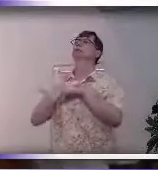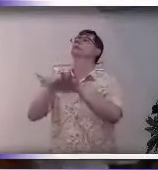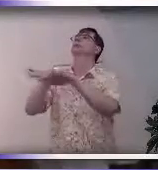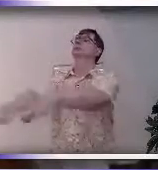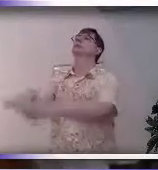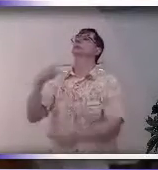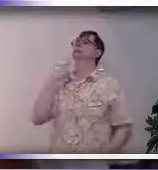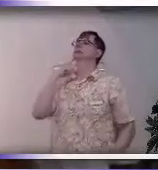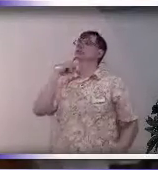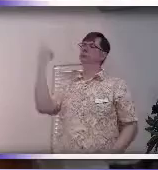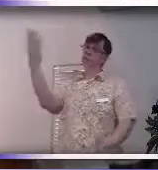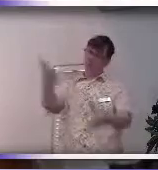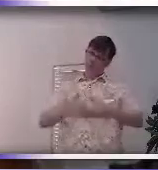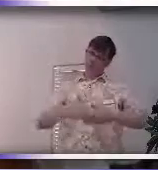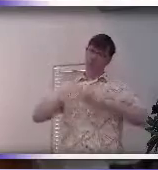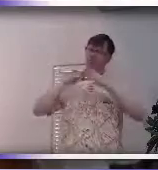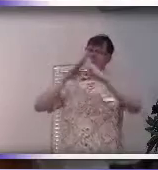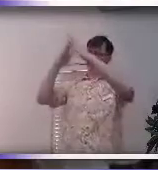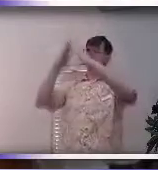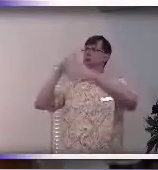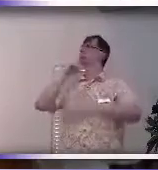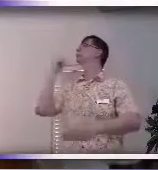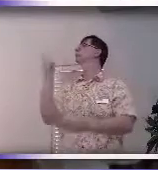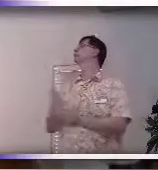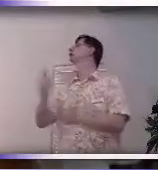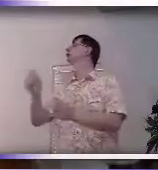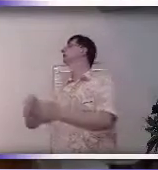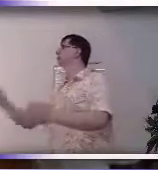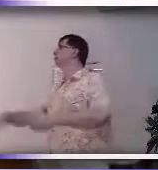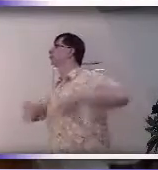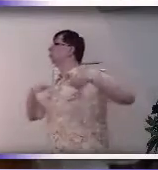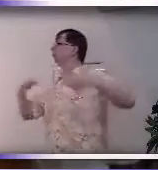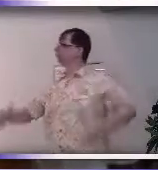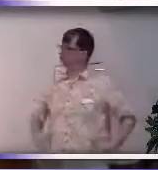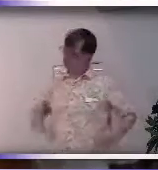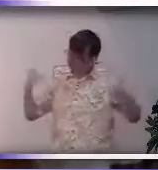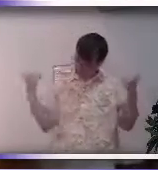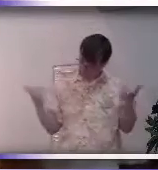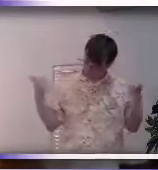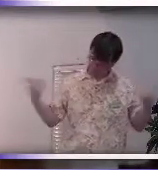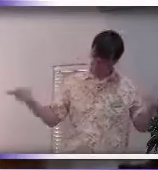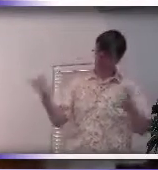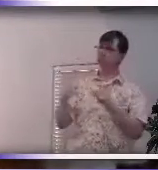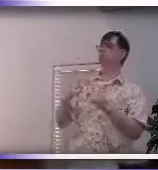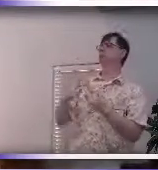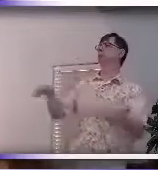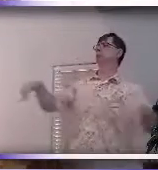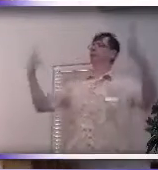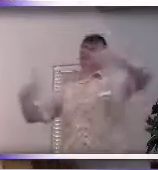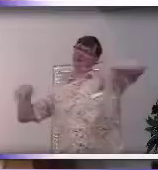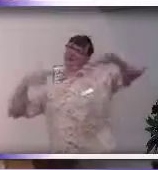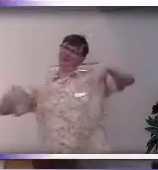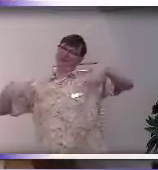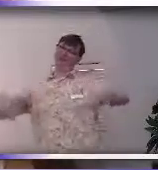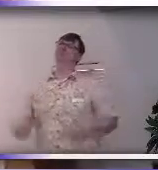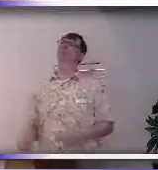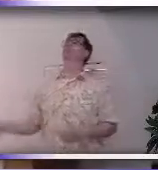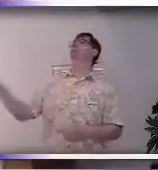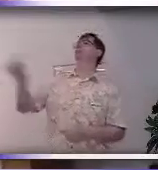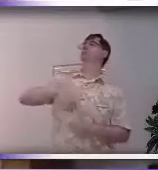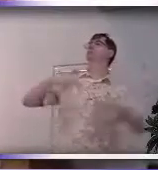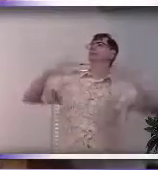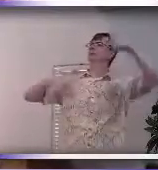a roof has a roof. Everybody who wants to dance gets to